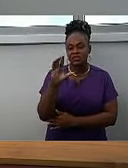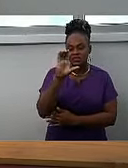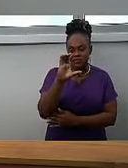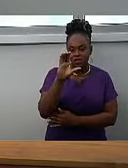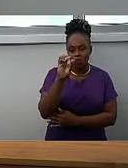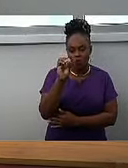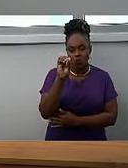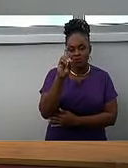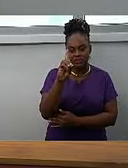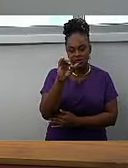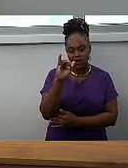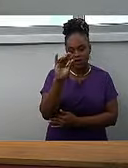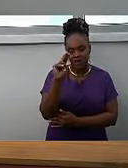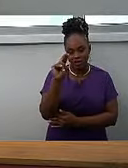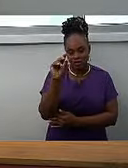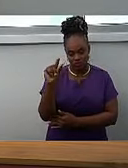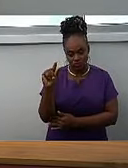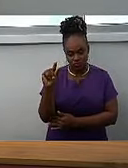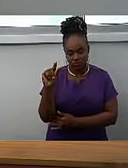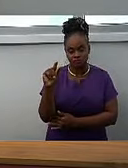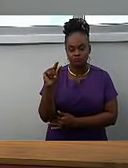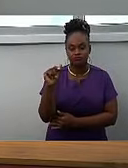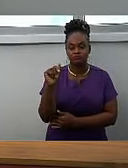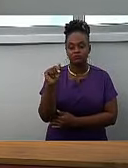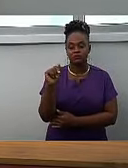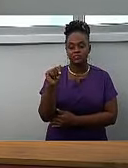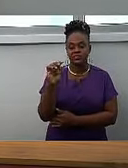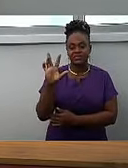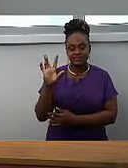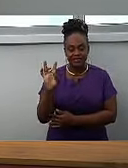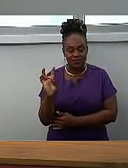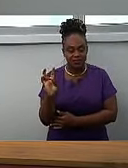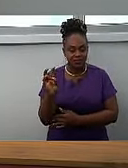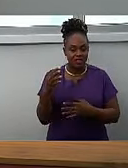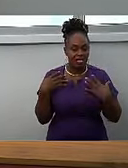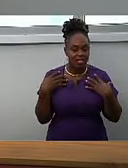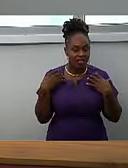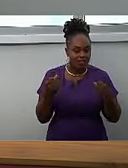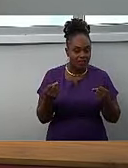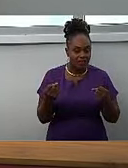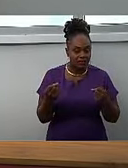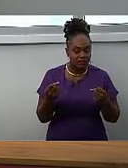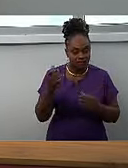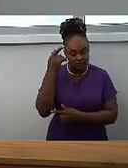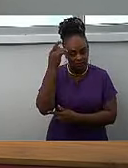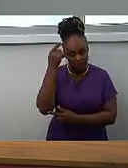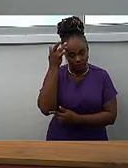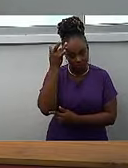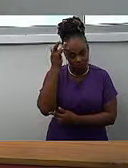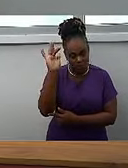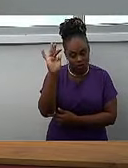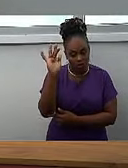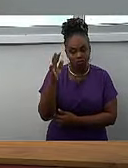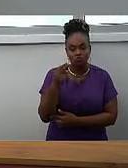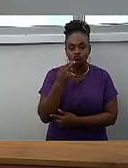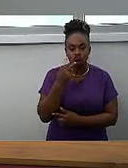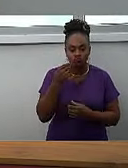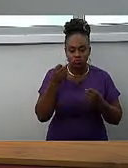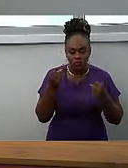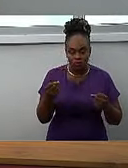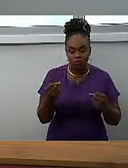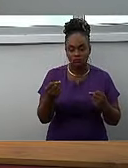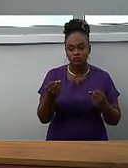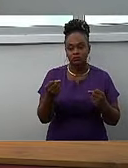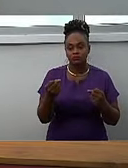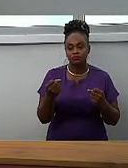underway. Seventh, the Healthy Smart Nutrition Program strategy has been